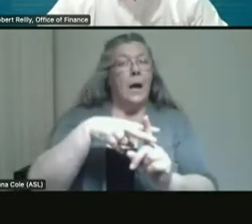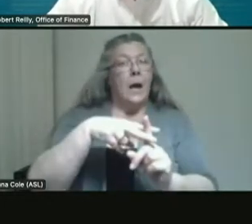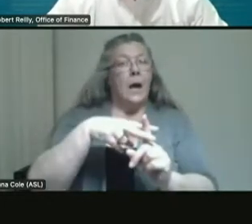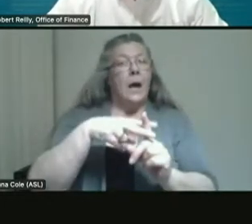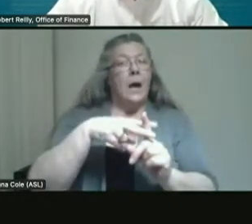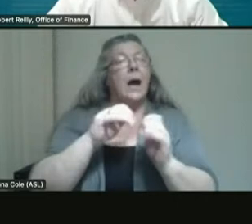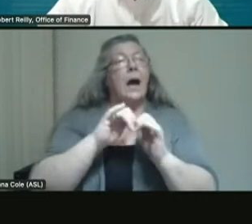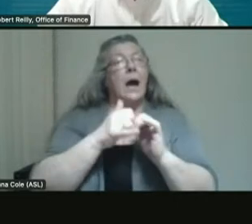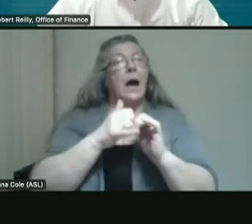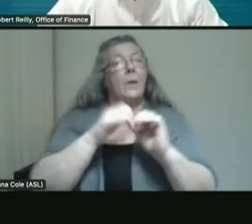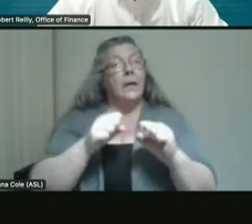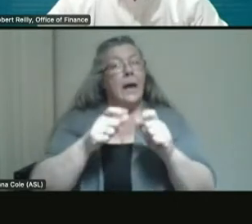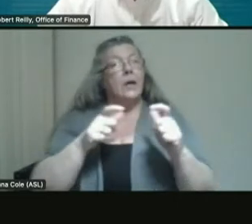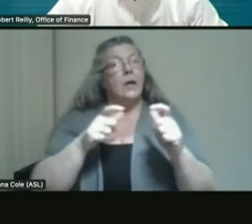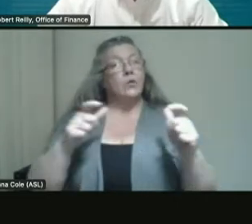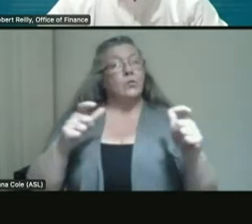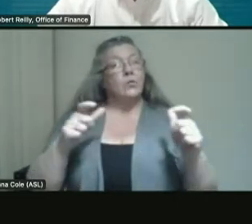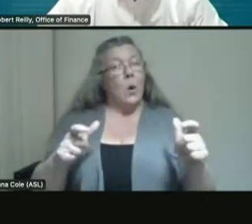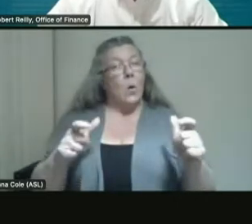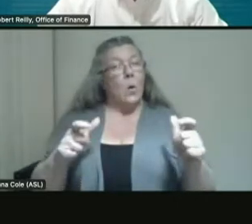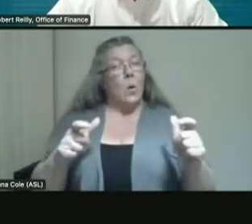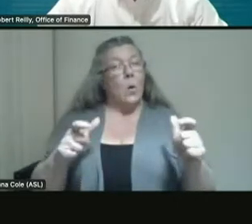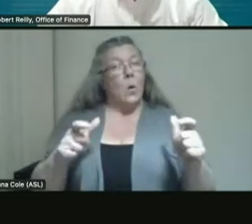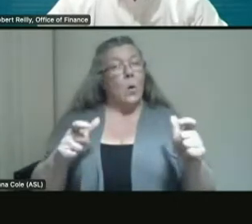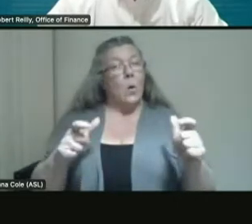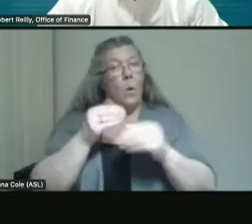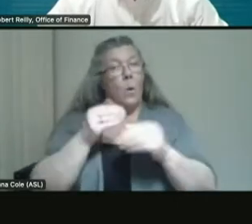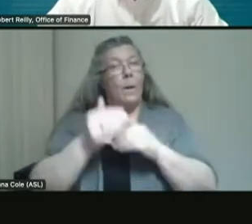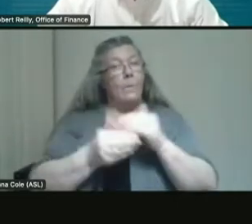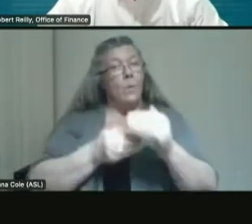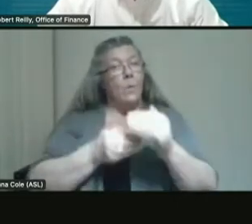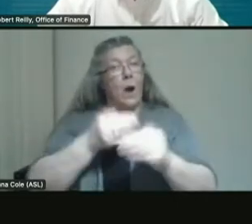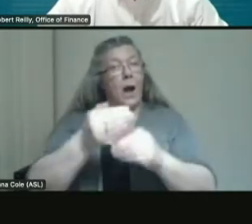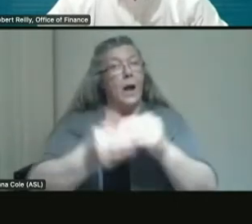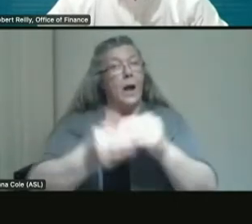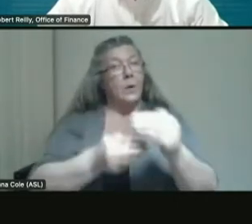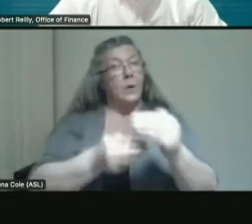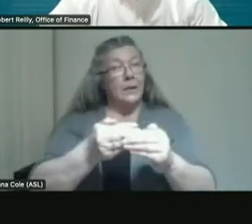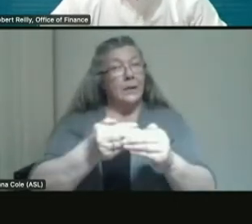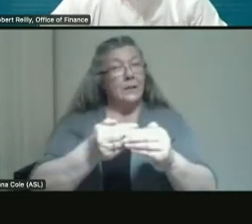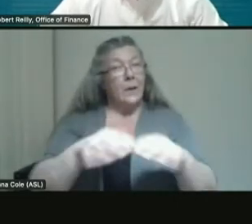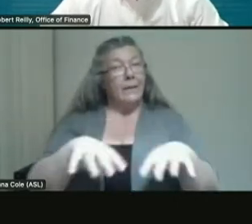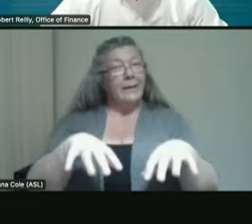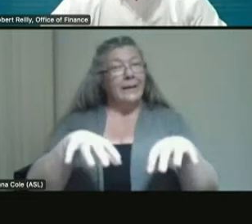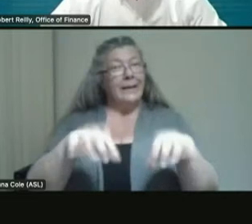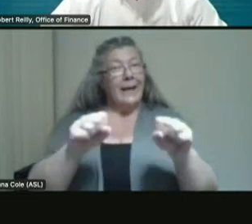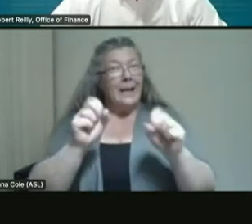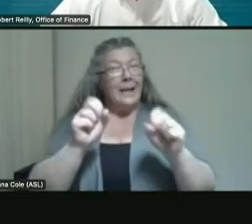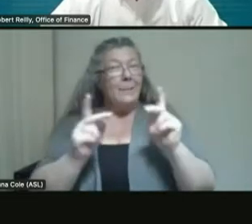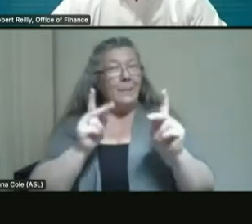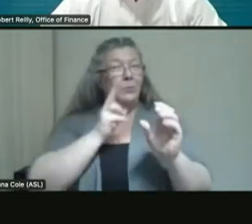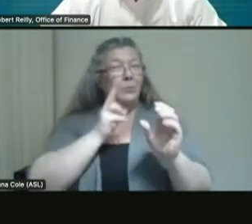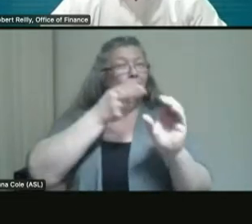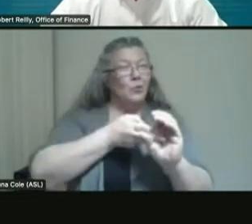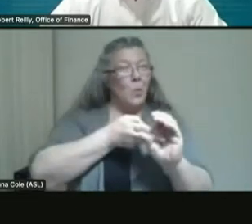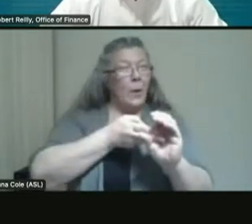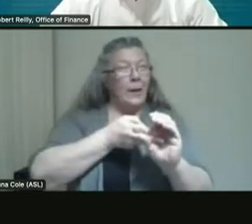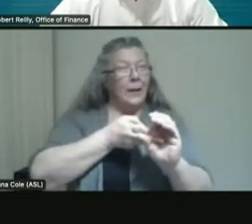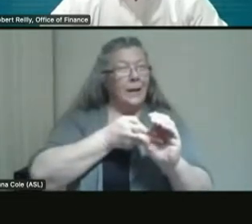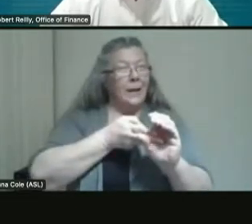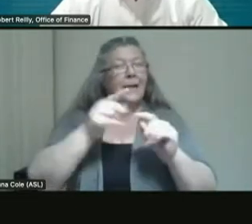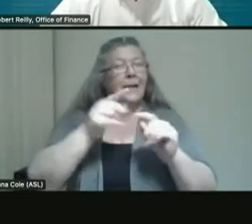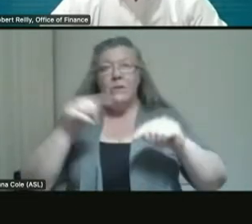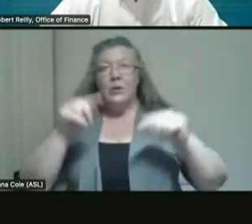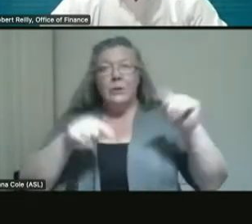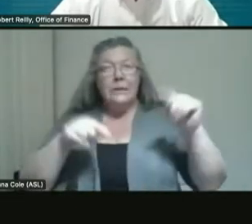much more progress in not just recruiting, but also thinking about diversity in our staff. And when I say diversity, I mean diversity when